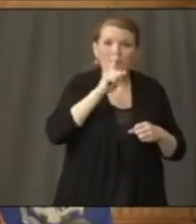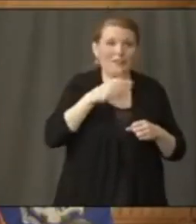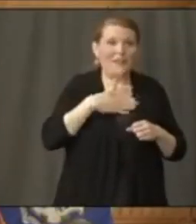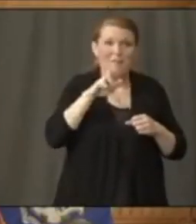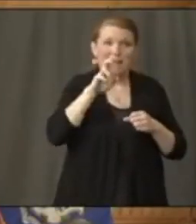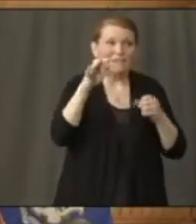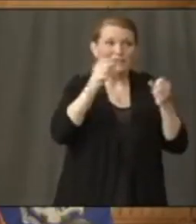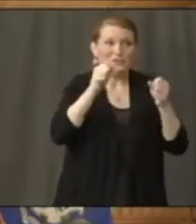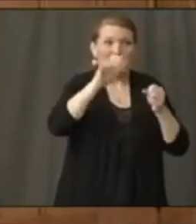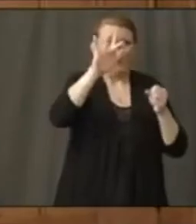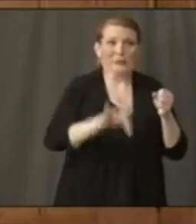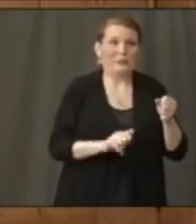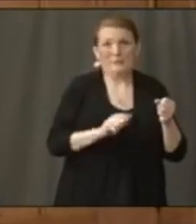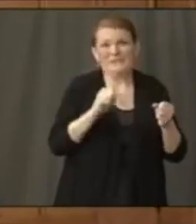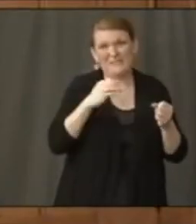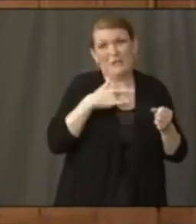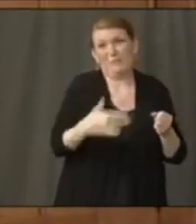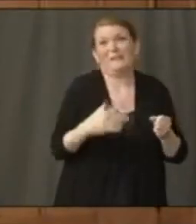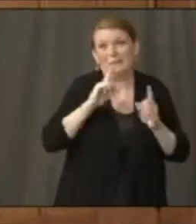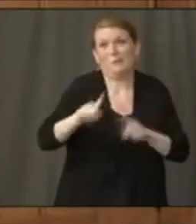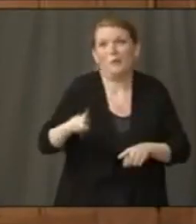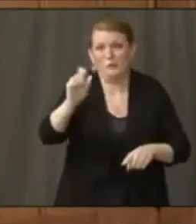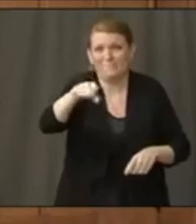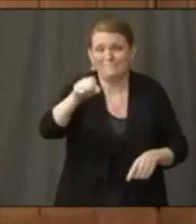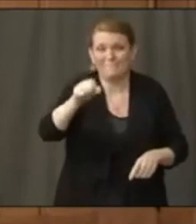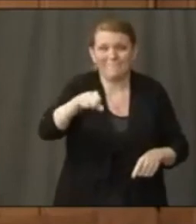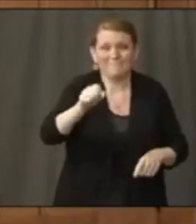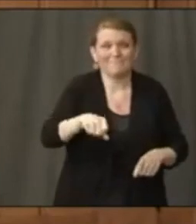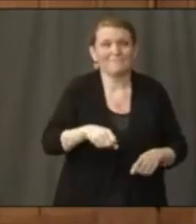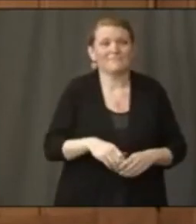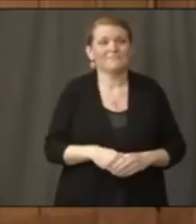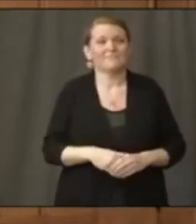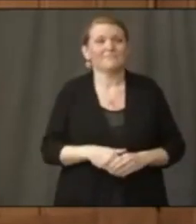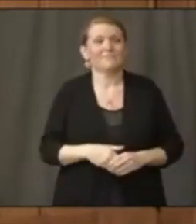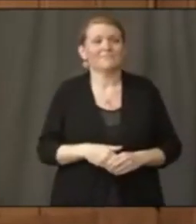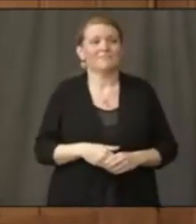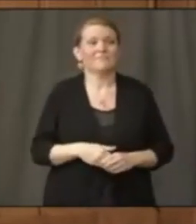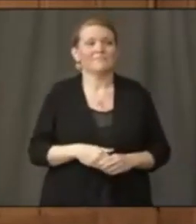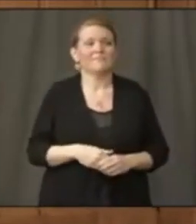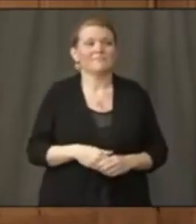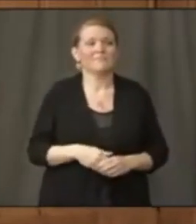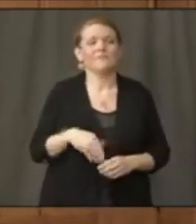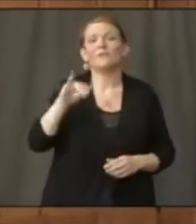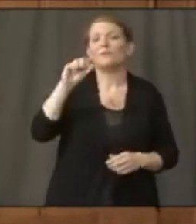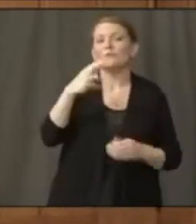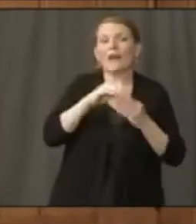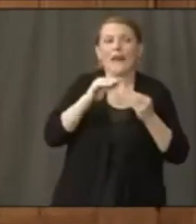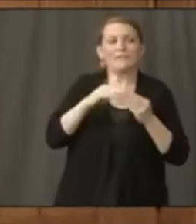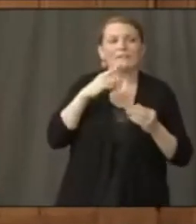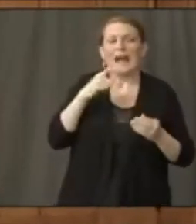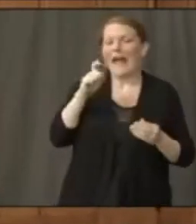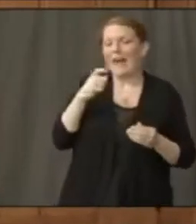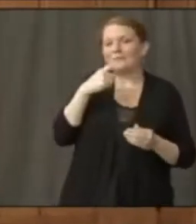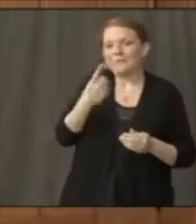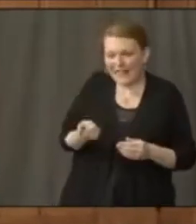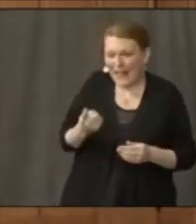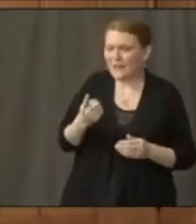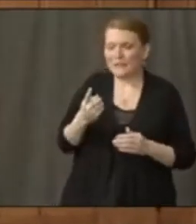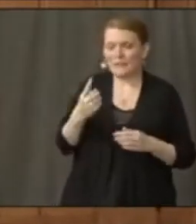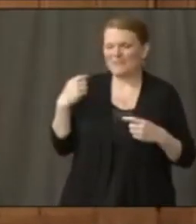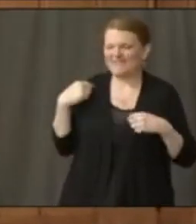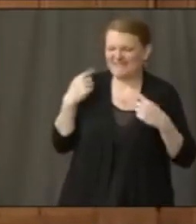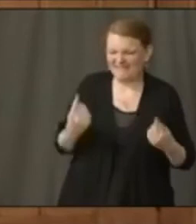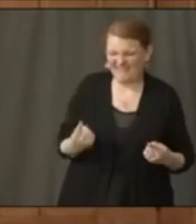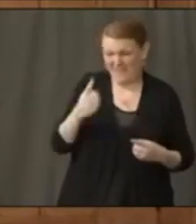for the last 8 years, my wife is at Cohen's Bagels picking up bagels on a Saturday morning. So I can personally attest to how outstanding the bagels